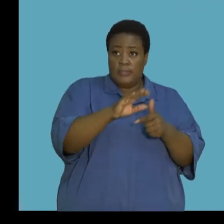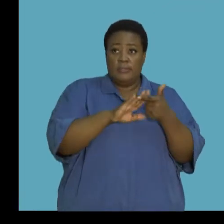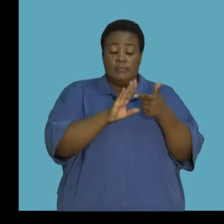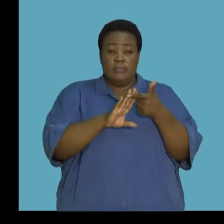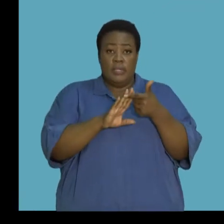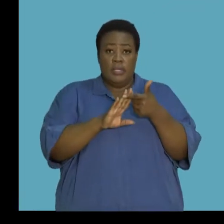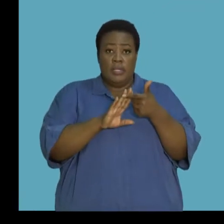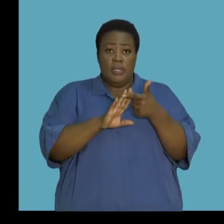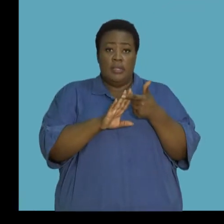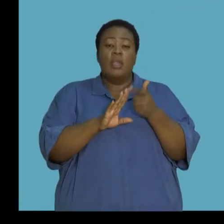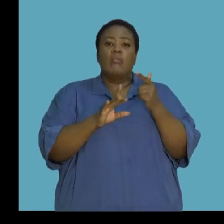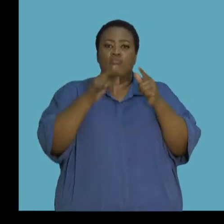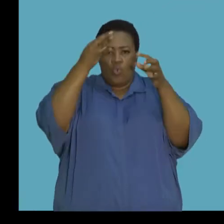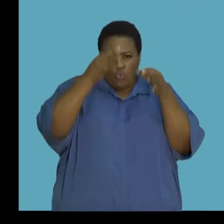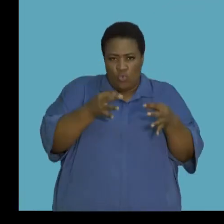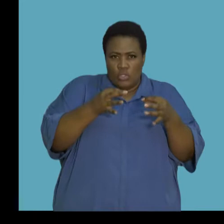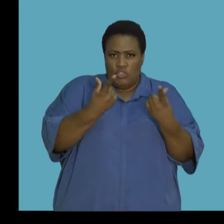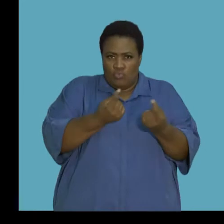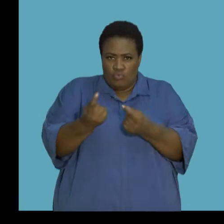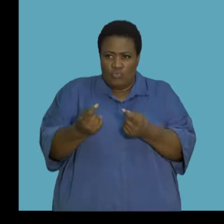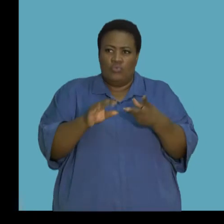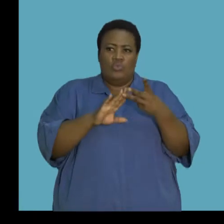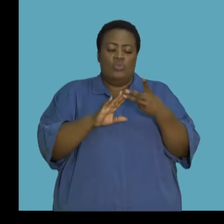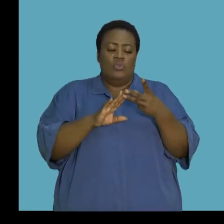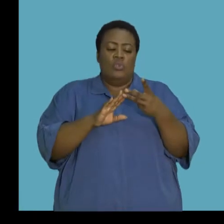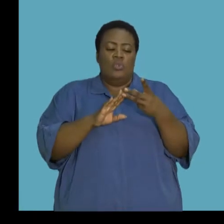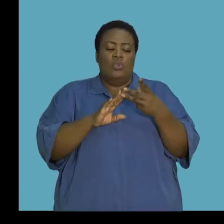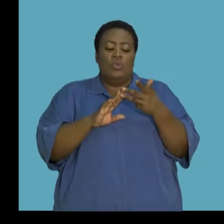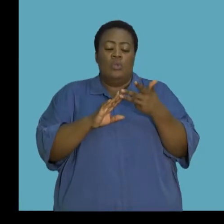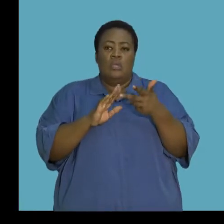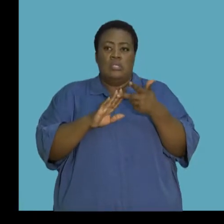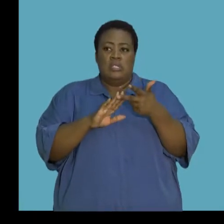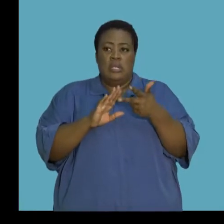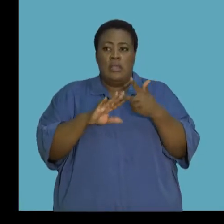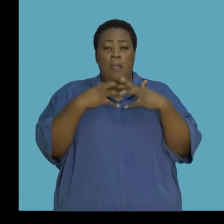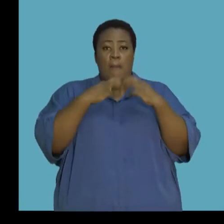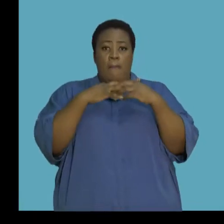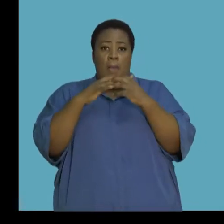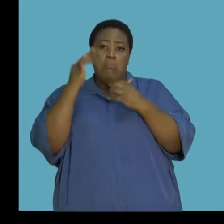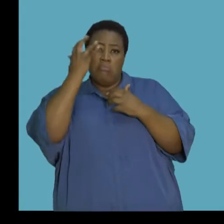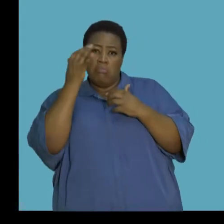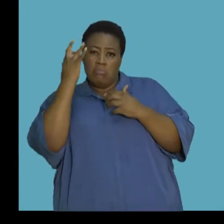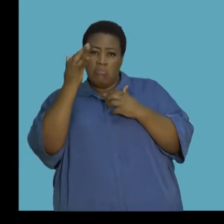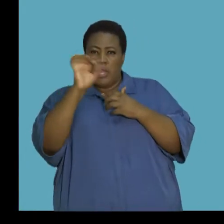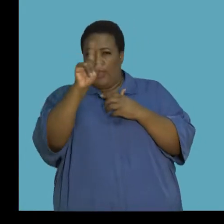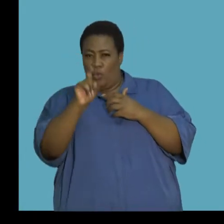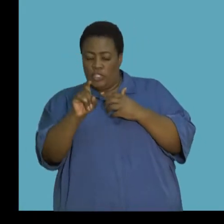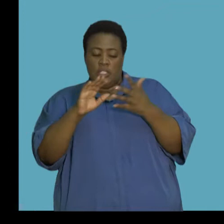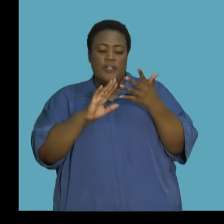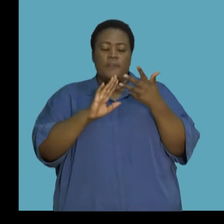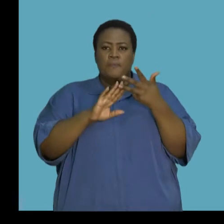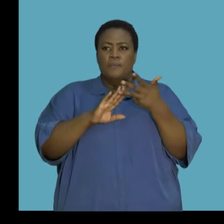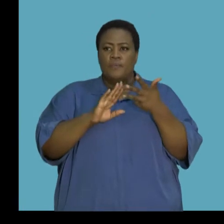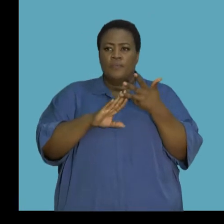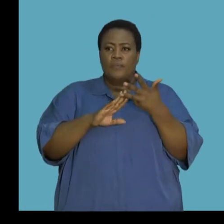B, a conclusion, C, to formulate a hypothesis, or D,